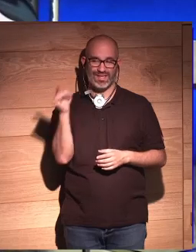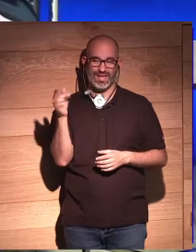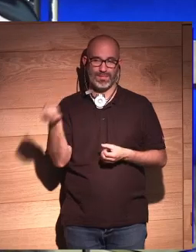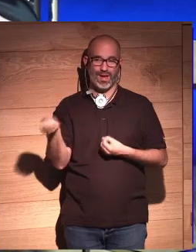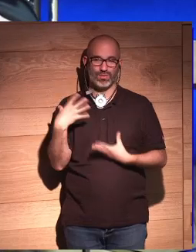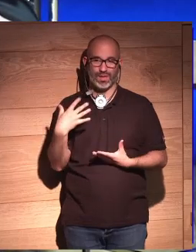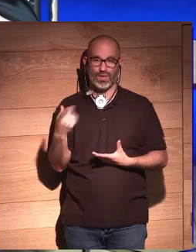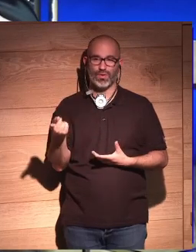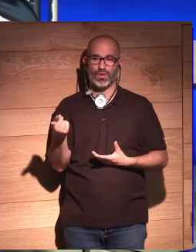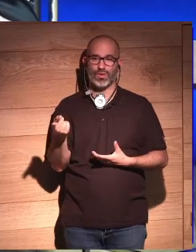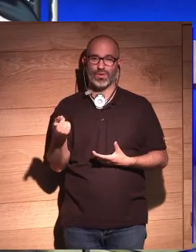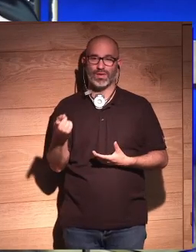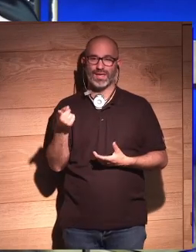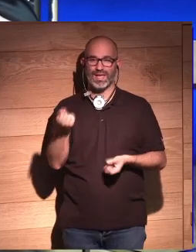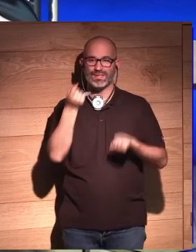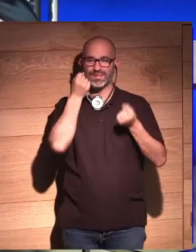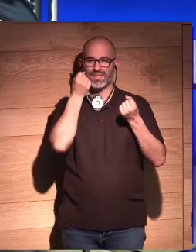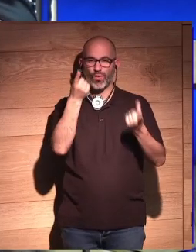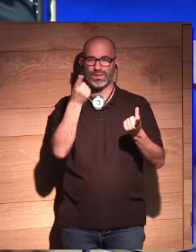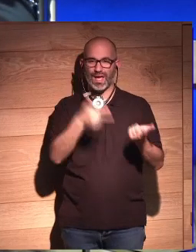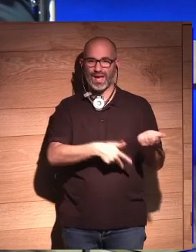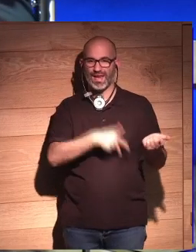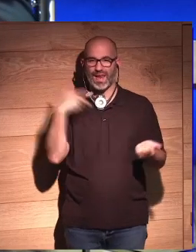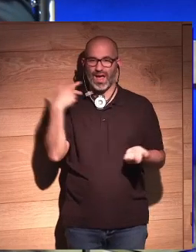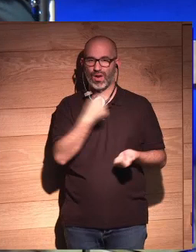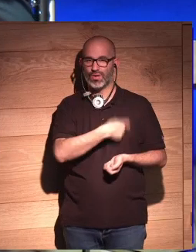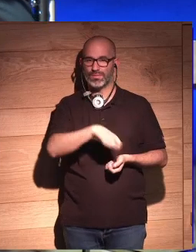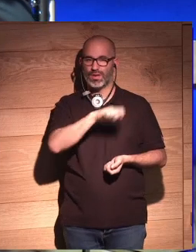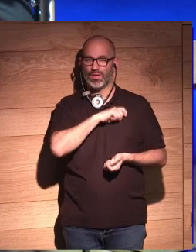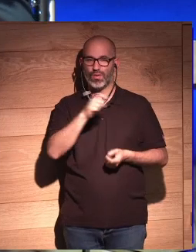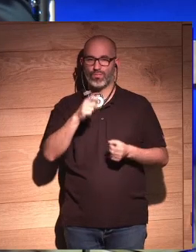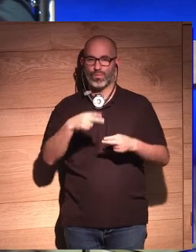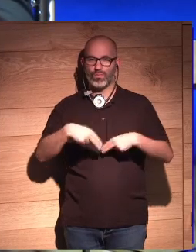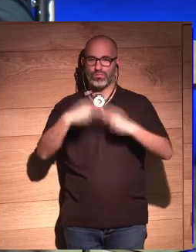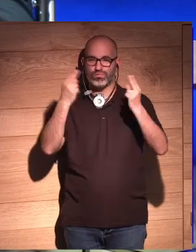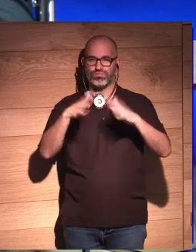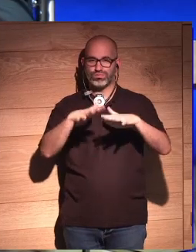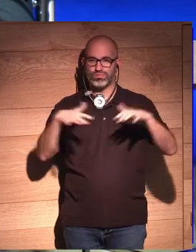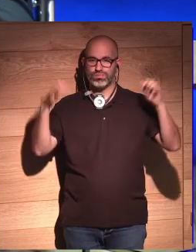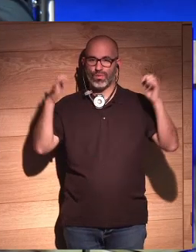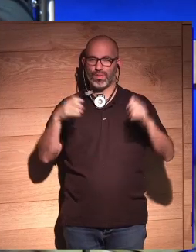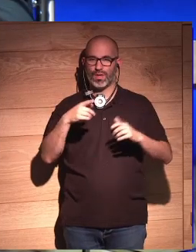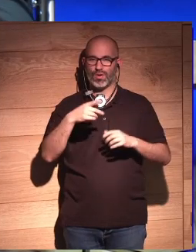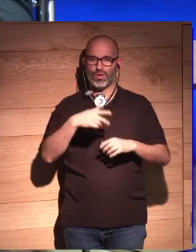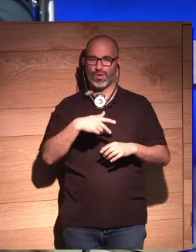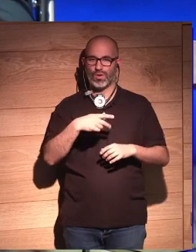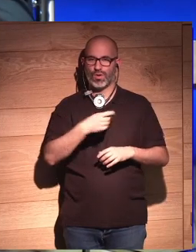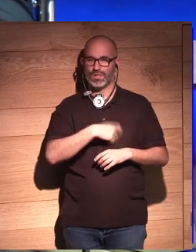people never wants to ask questions, that we are very shy. I guess we are. You speak Spanish, maybe.